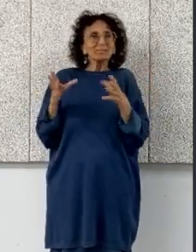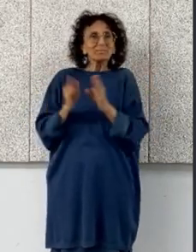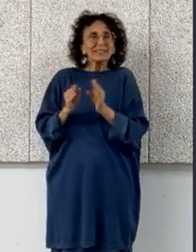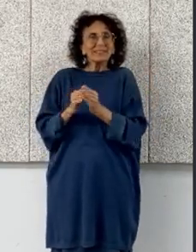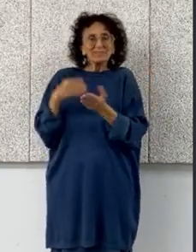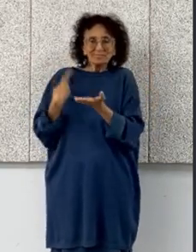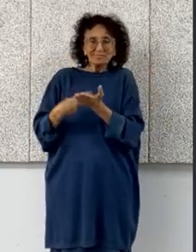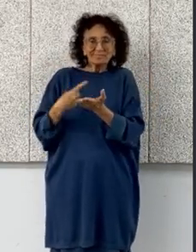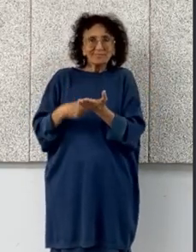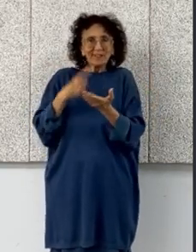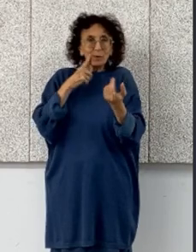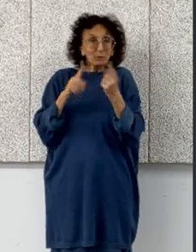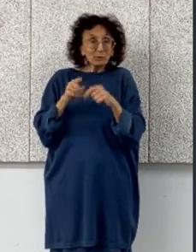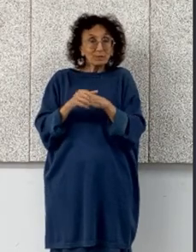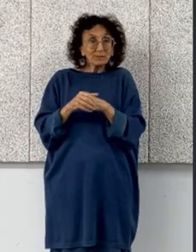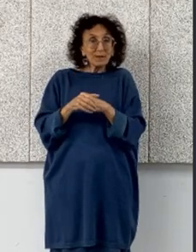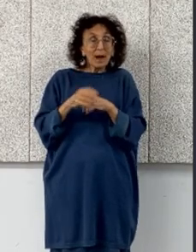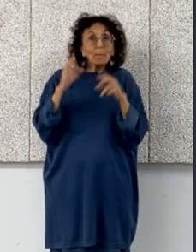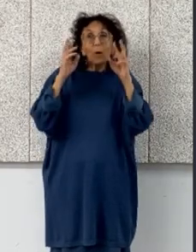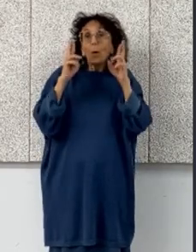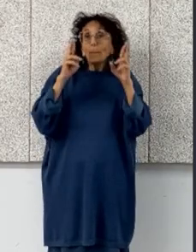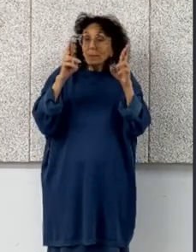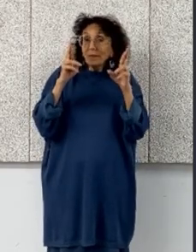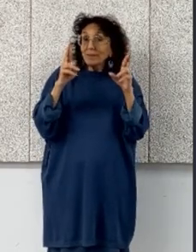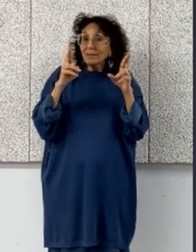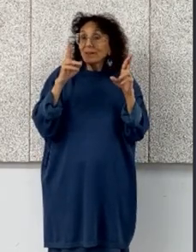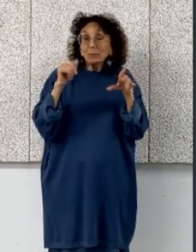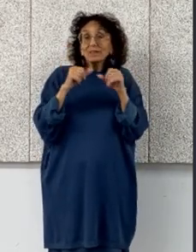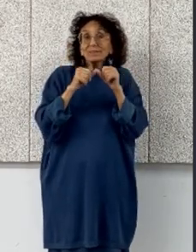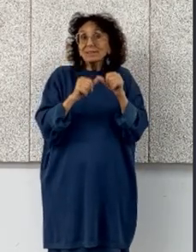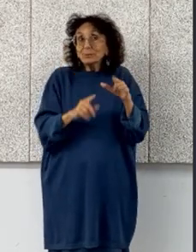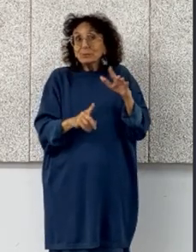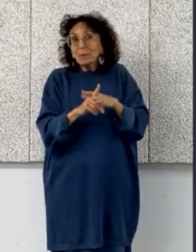work. But who knows?